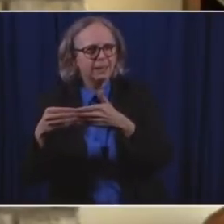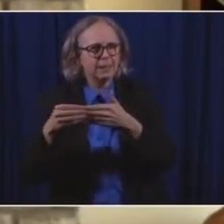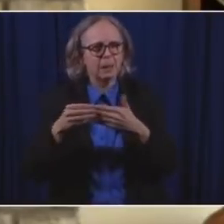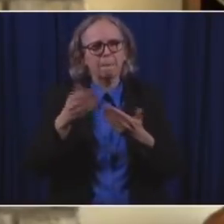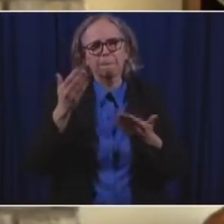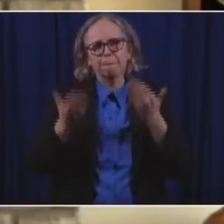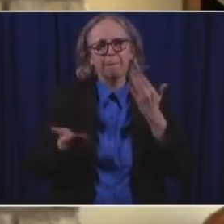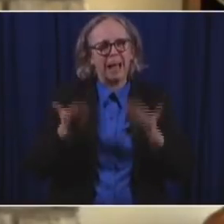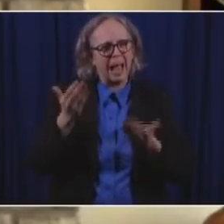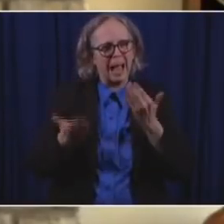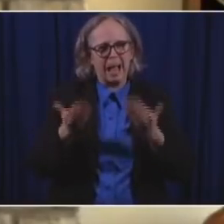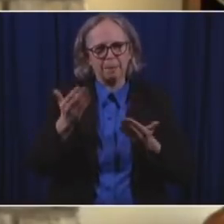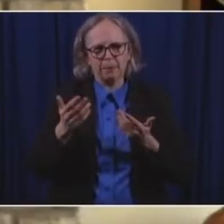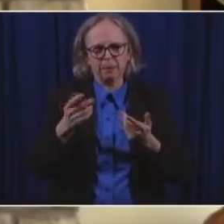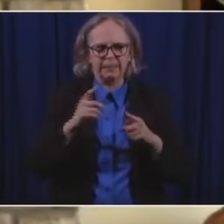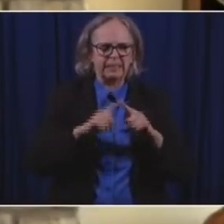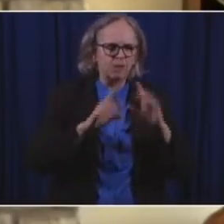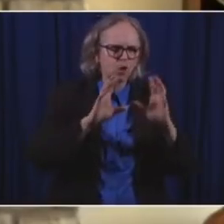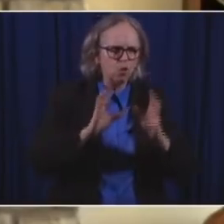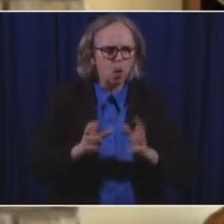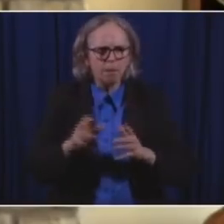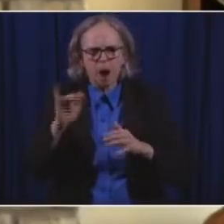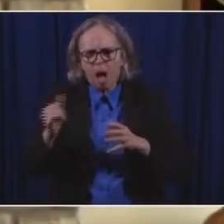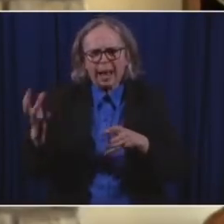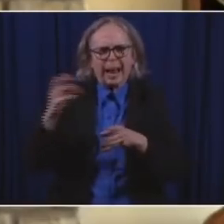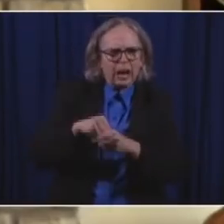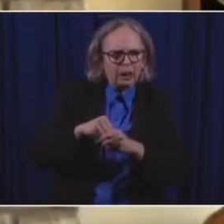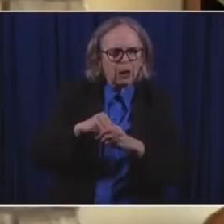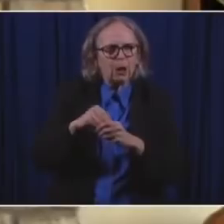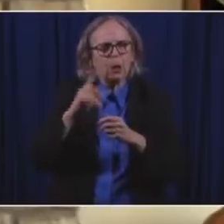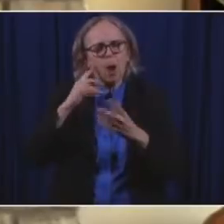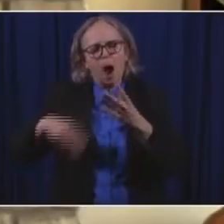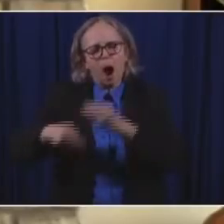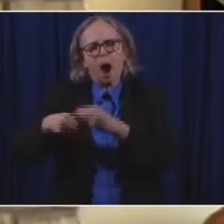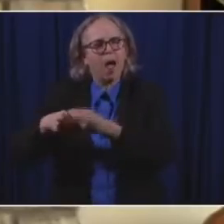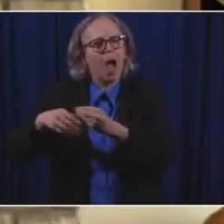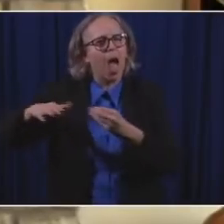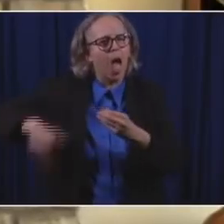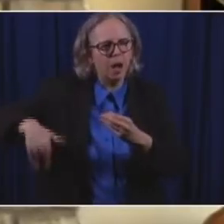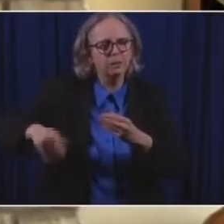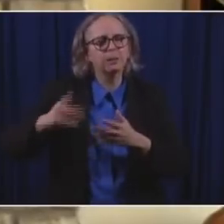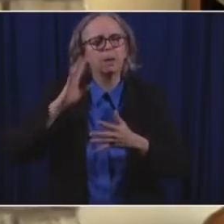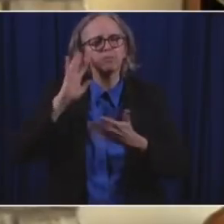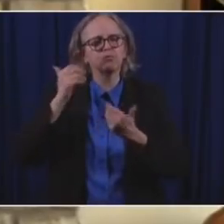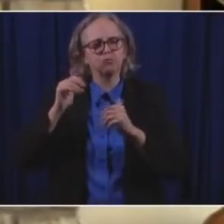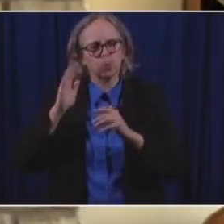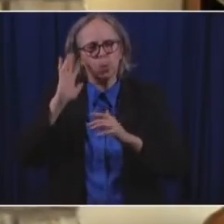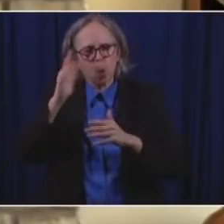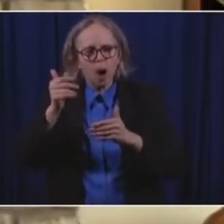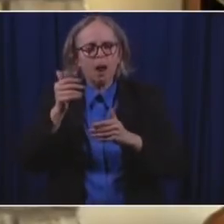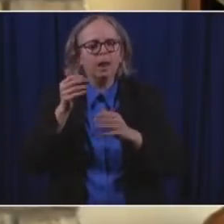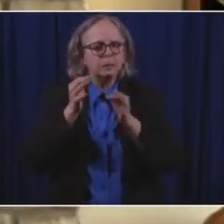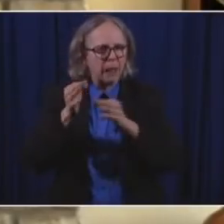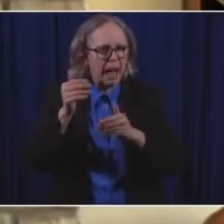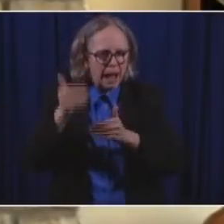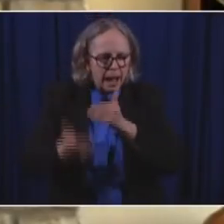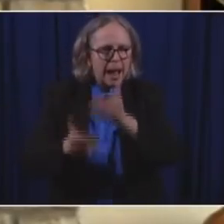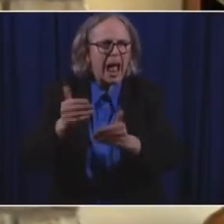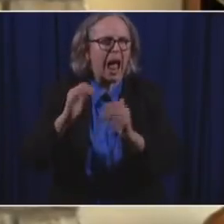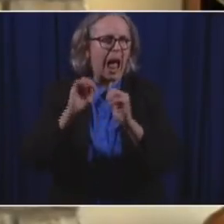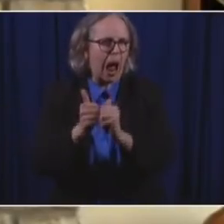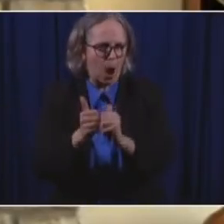groups that have been left out, but I'm trying to give you all an understanding of how this is going to work.